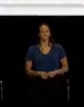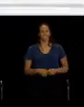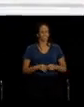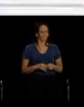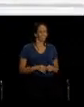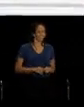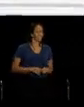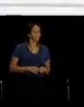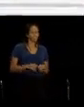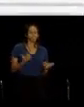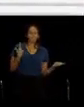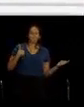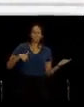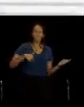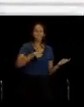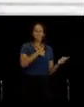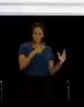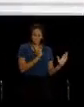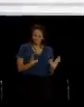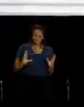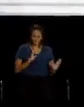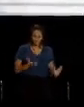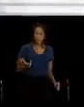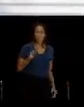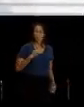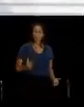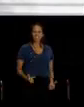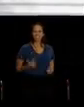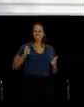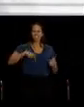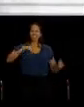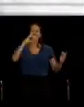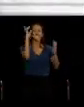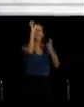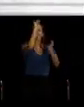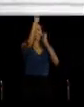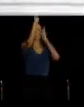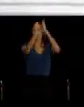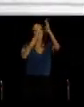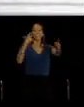foolish. We can live in a world that we